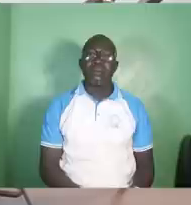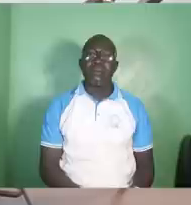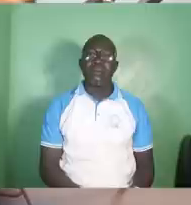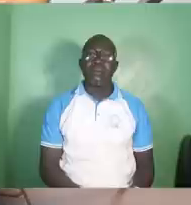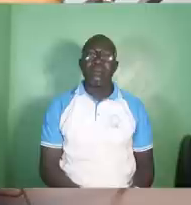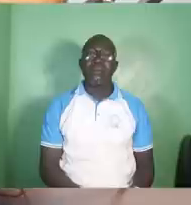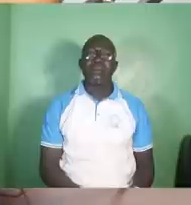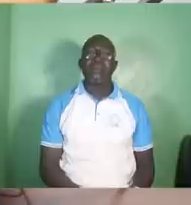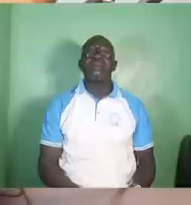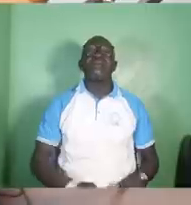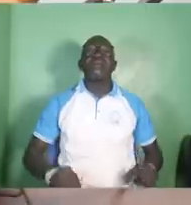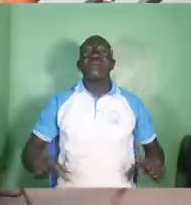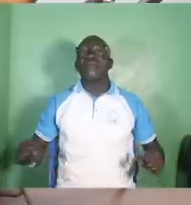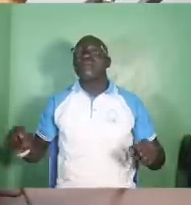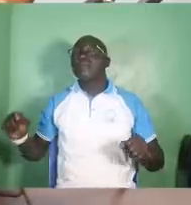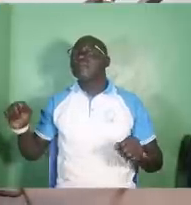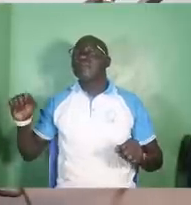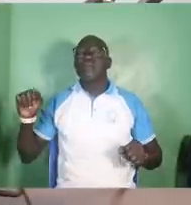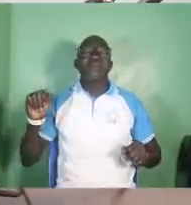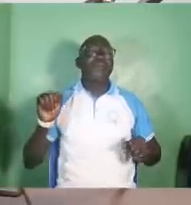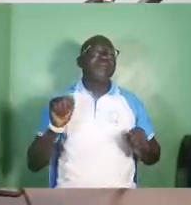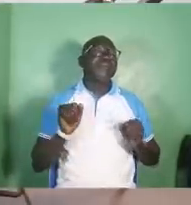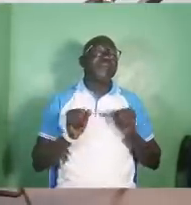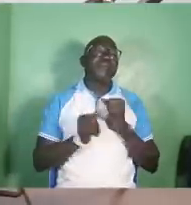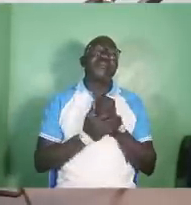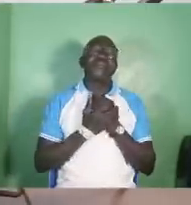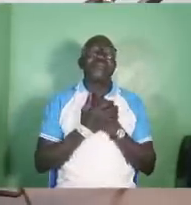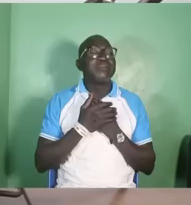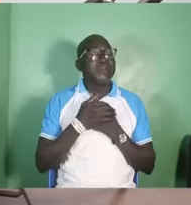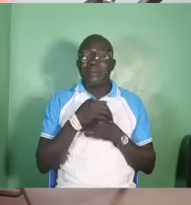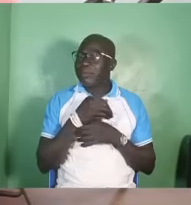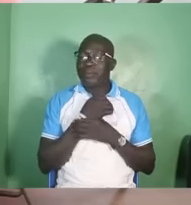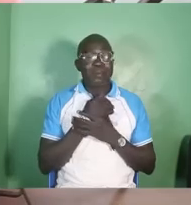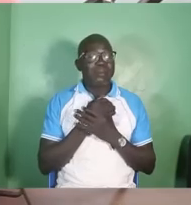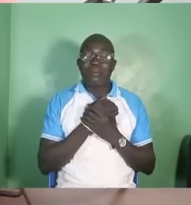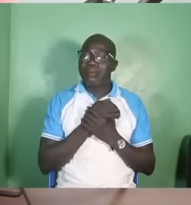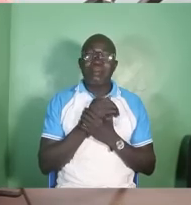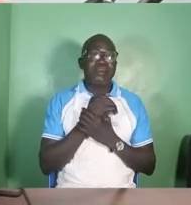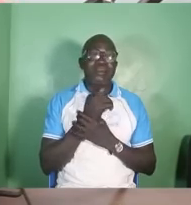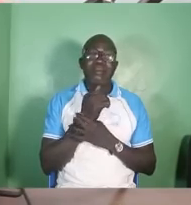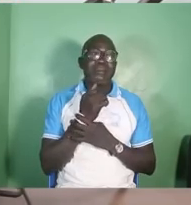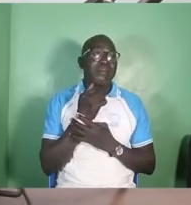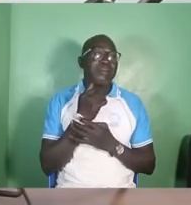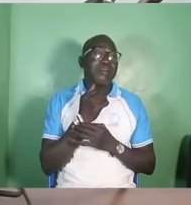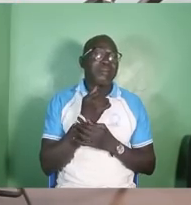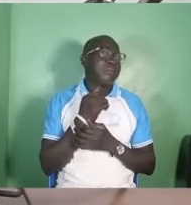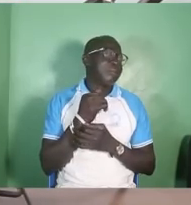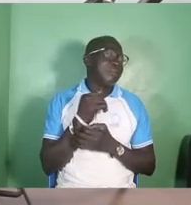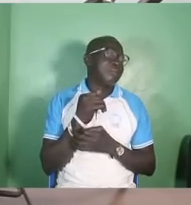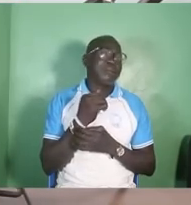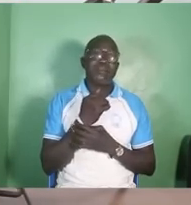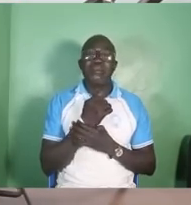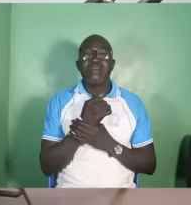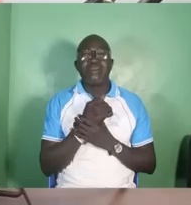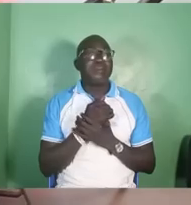olorun mi ye ki o mi mayo ko si lori ina